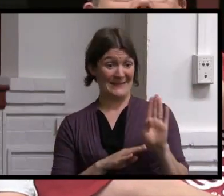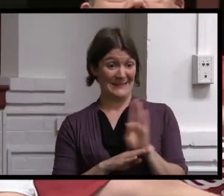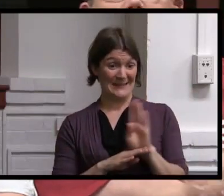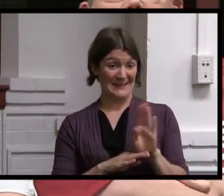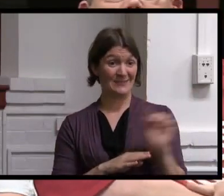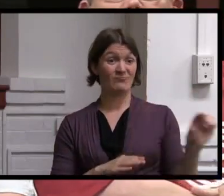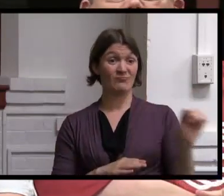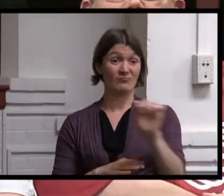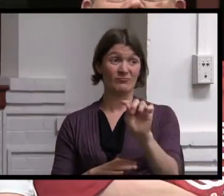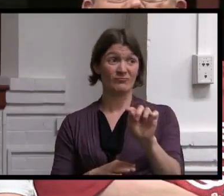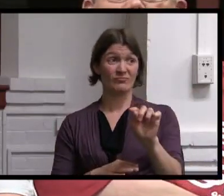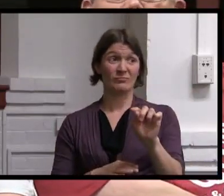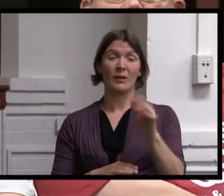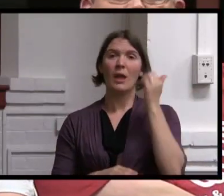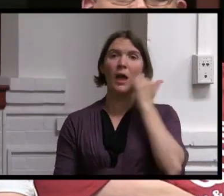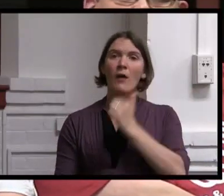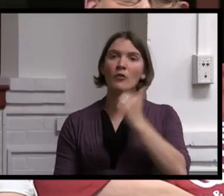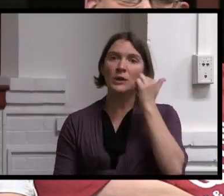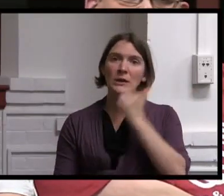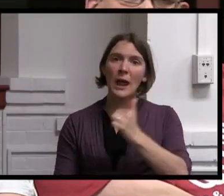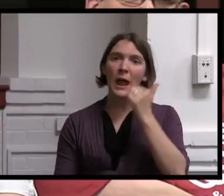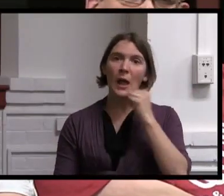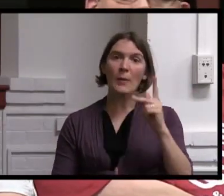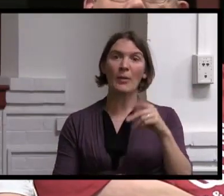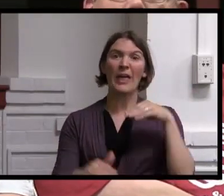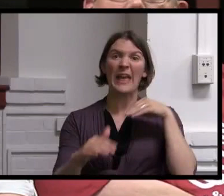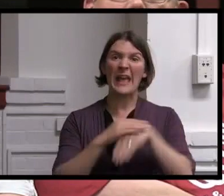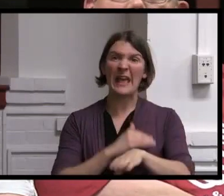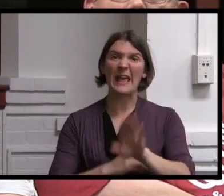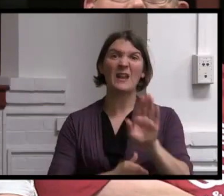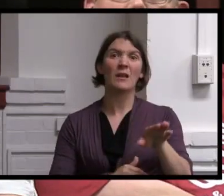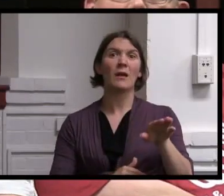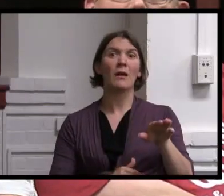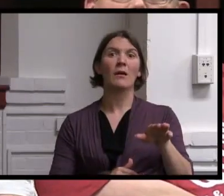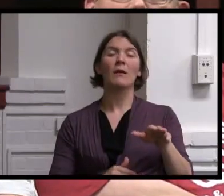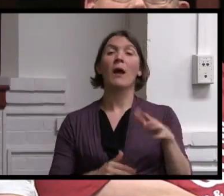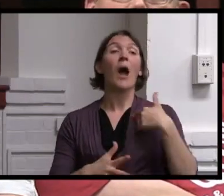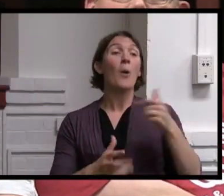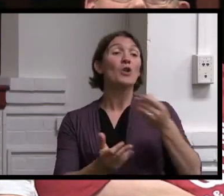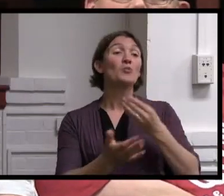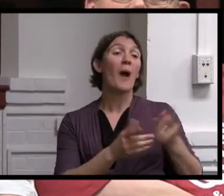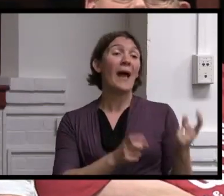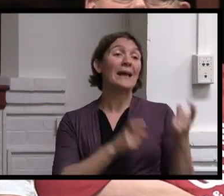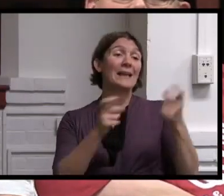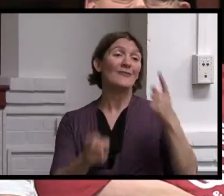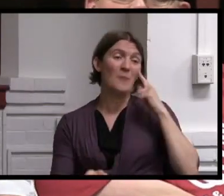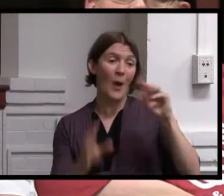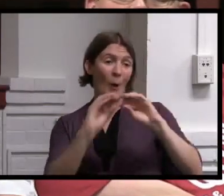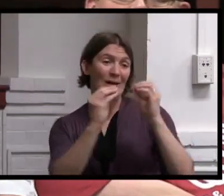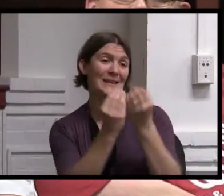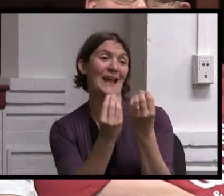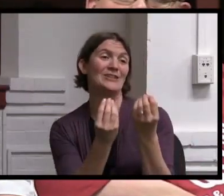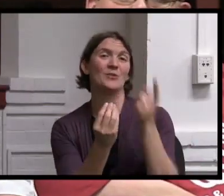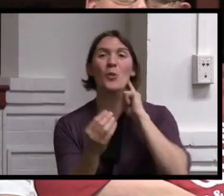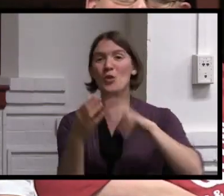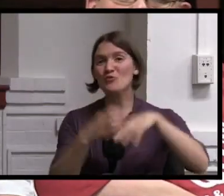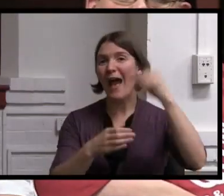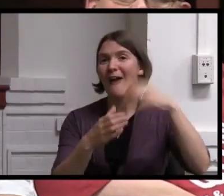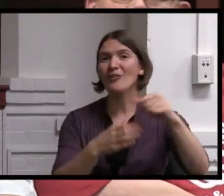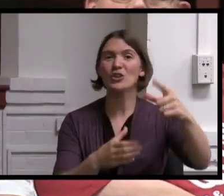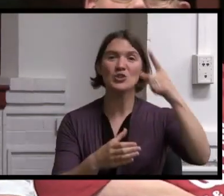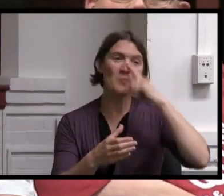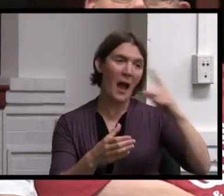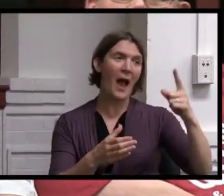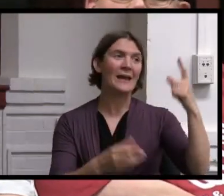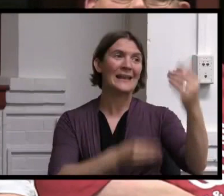downtown, they get hit every day with people walking in. Somebody wants a gift for their organization. They're going to have a raffle. So